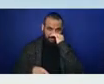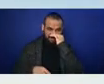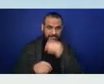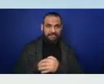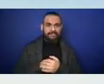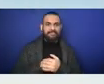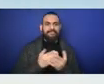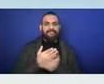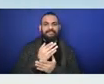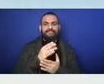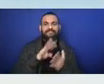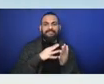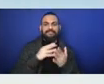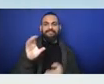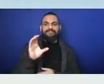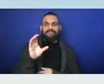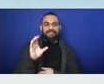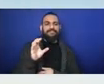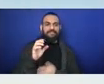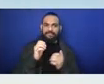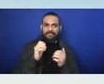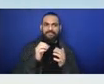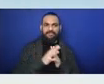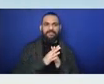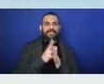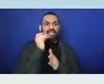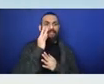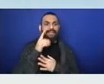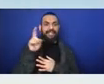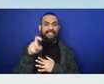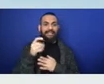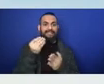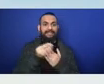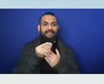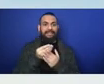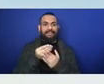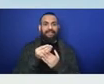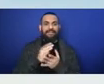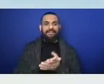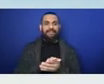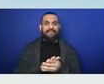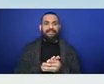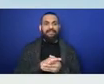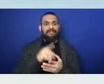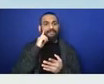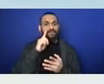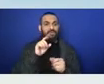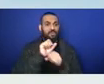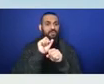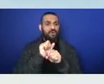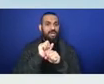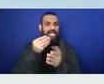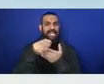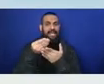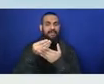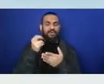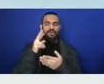sole proprietors with no employees to get either first or second round